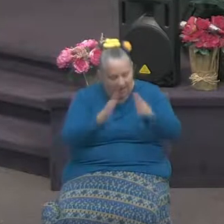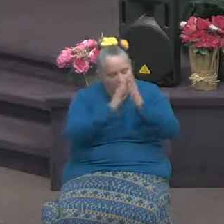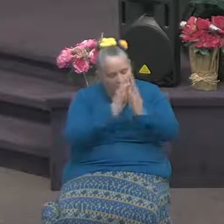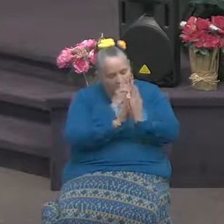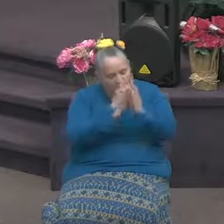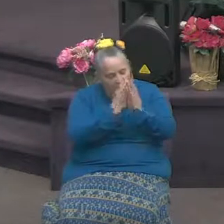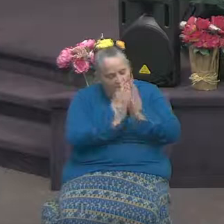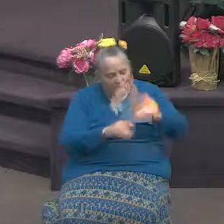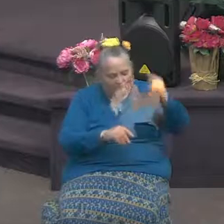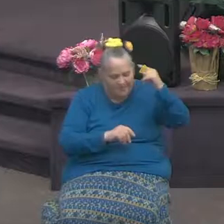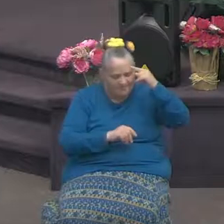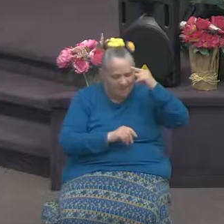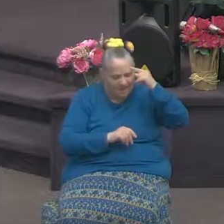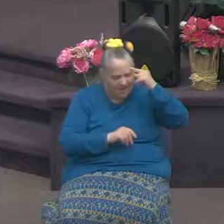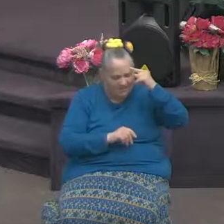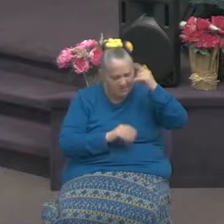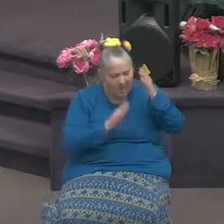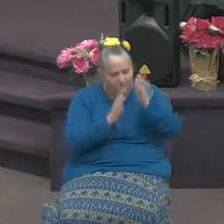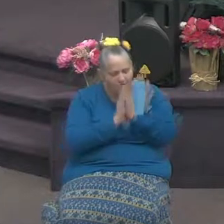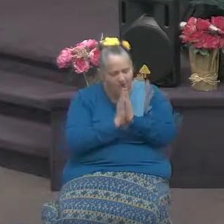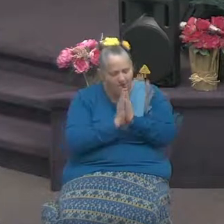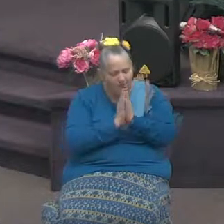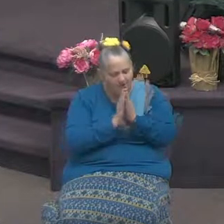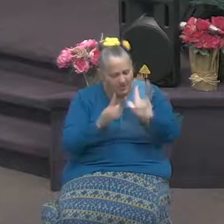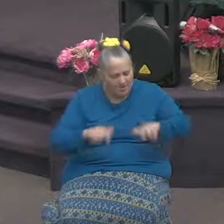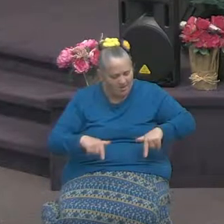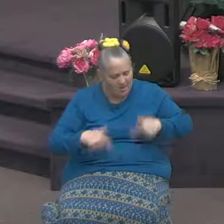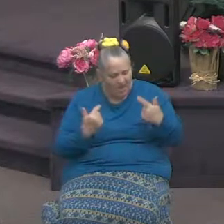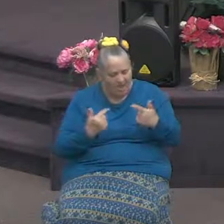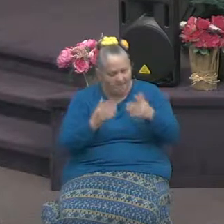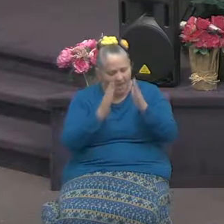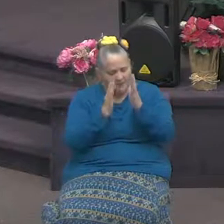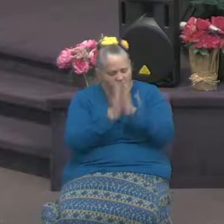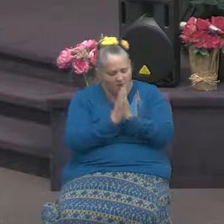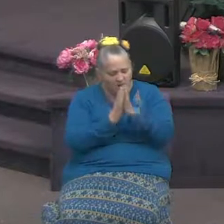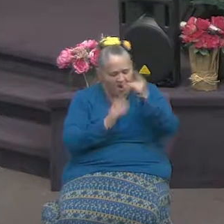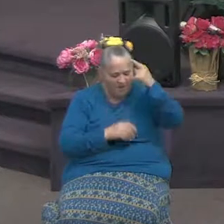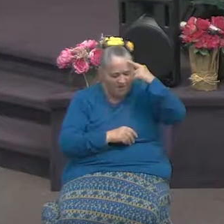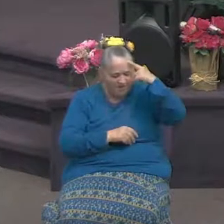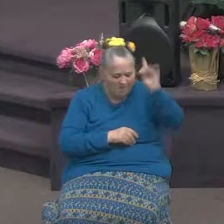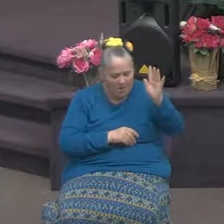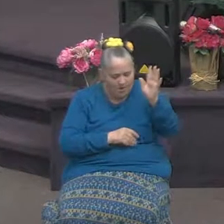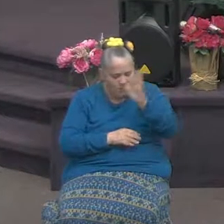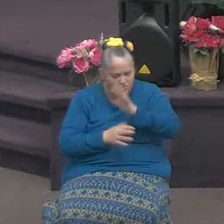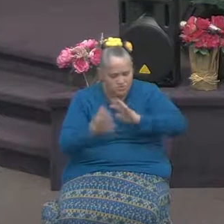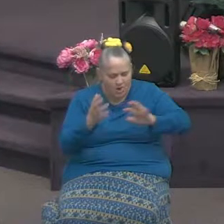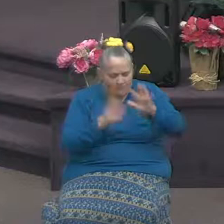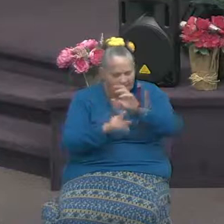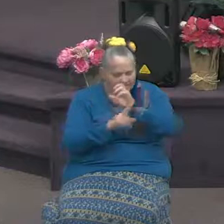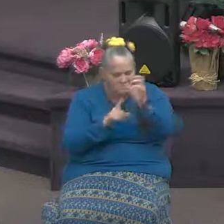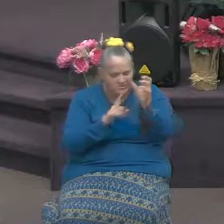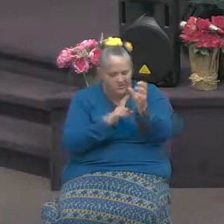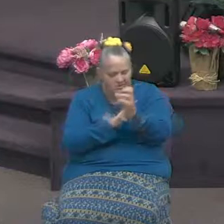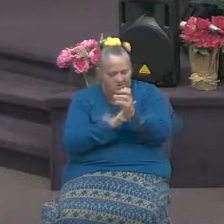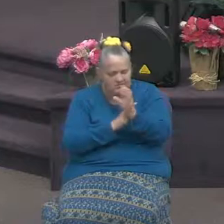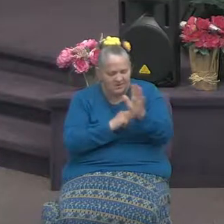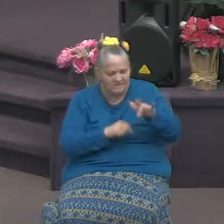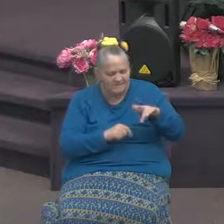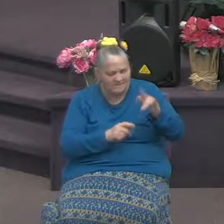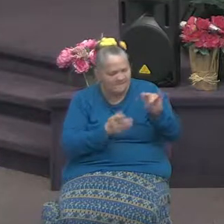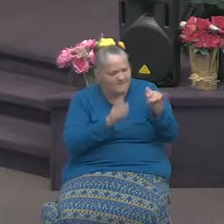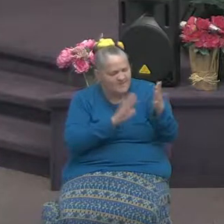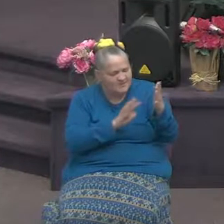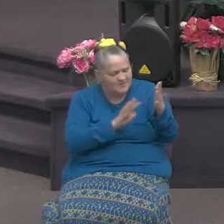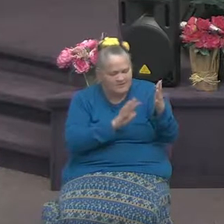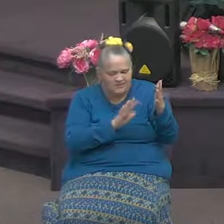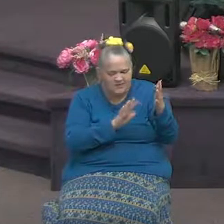pray over their minds. I pray over their lives. I pray over the storm and situations they may be facing or